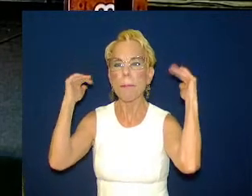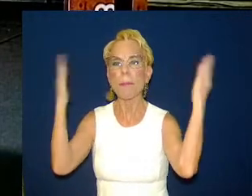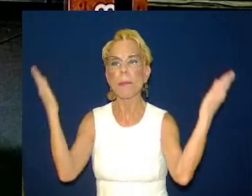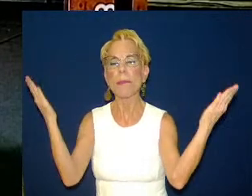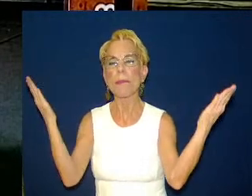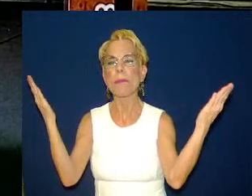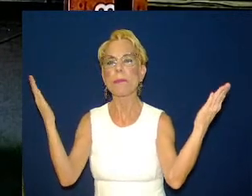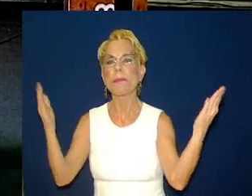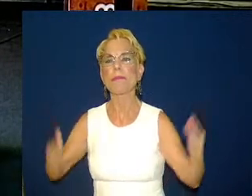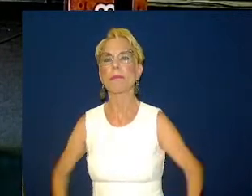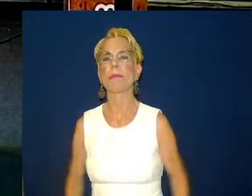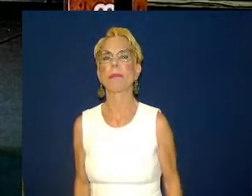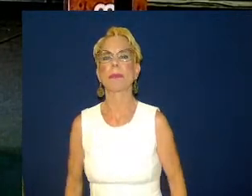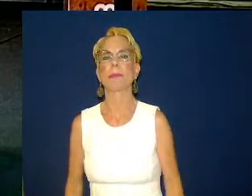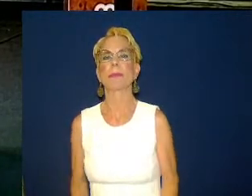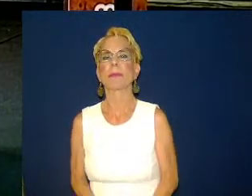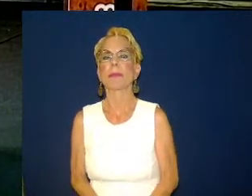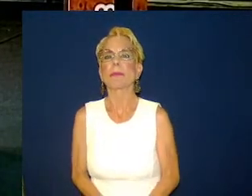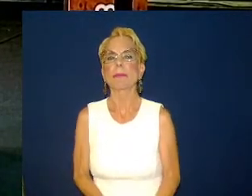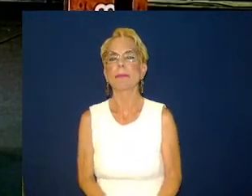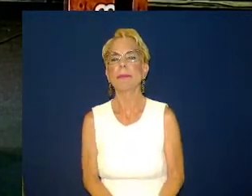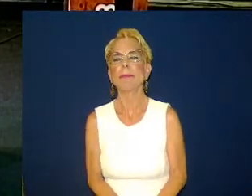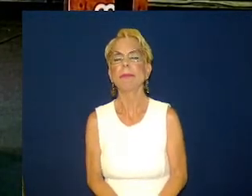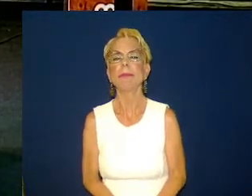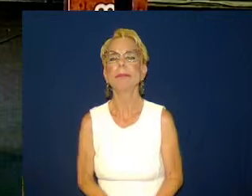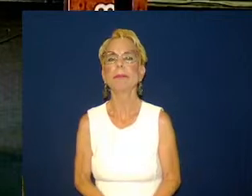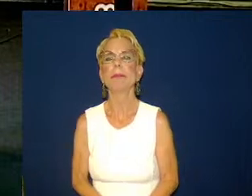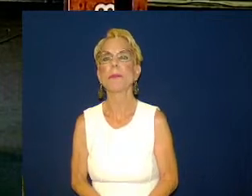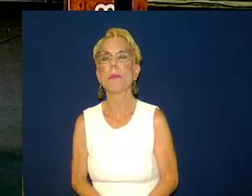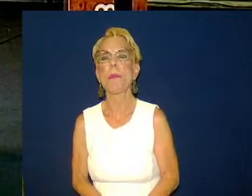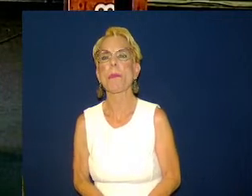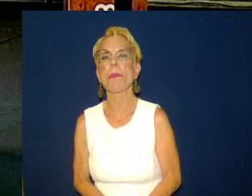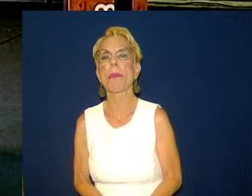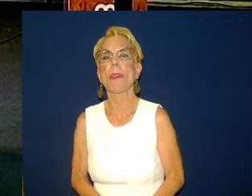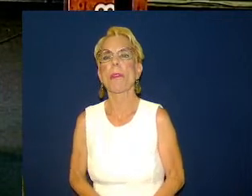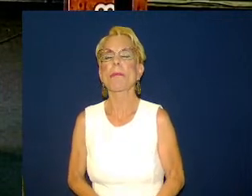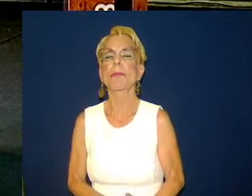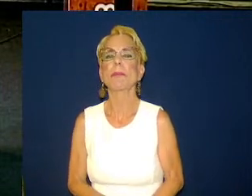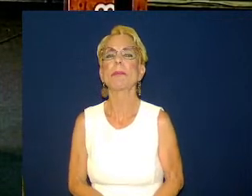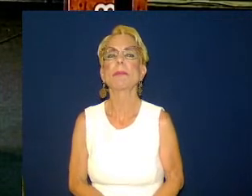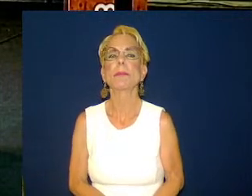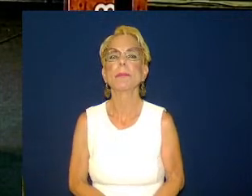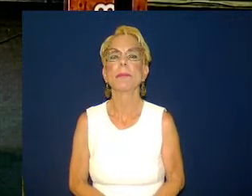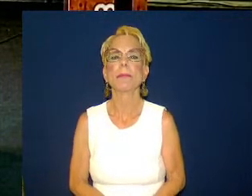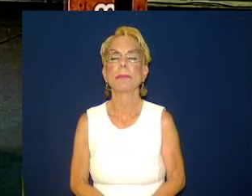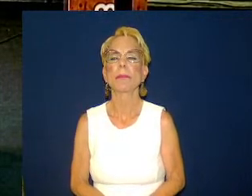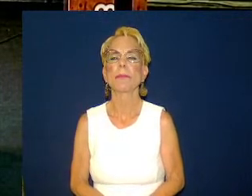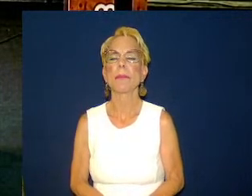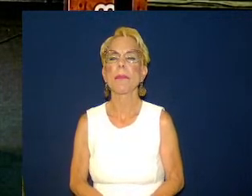I don't have it too bad. My life is pretty good at this point.